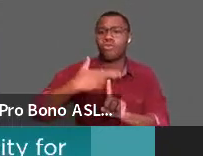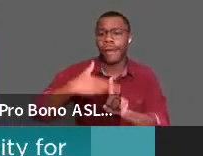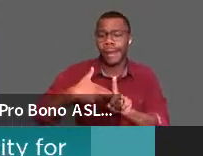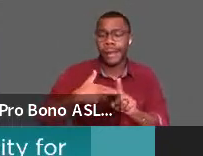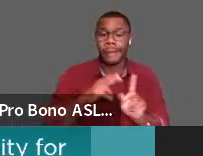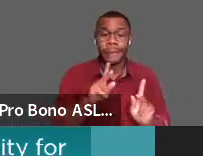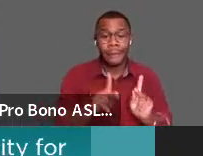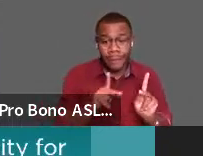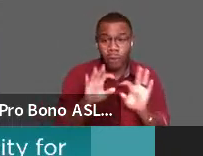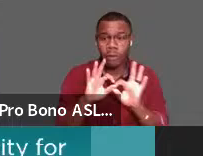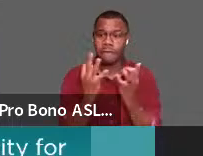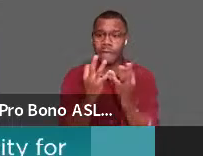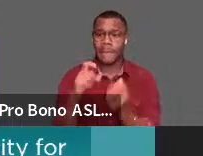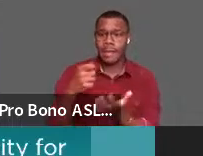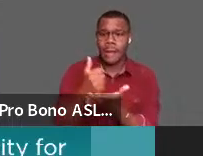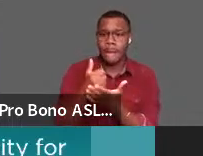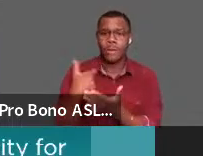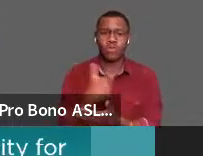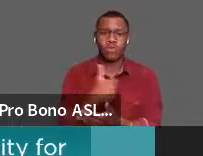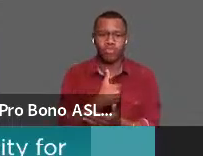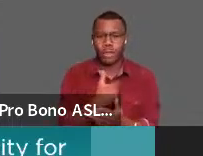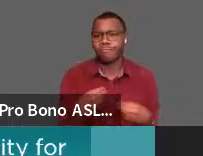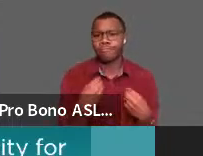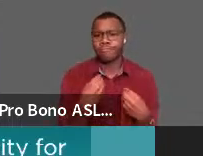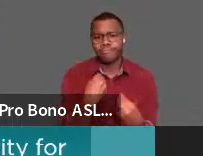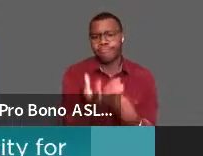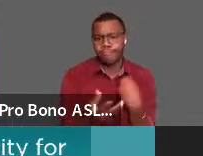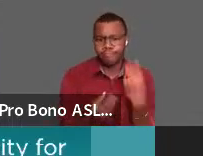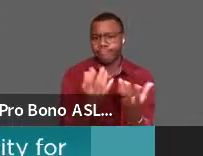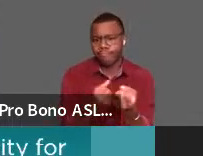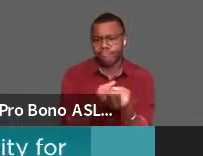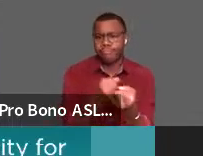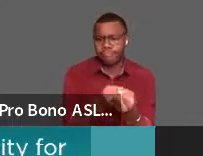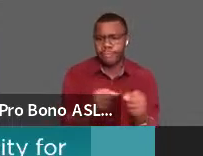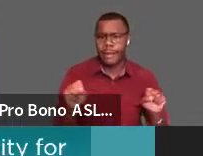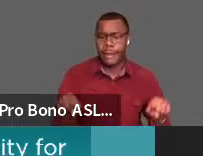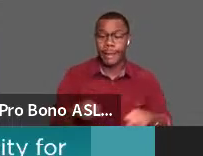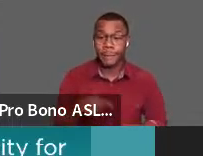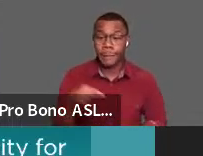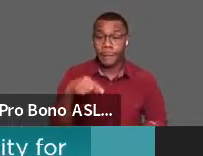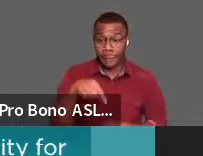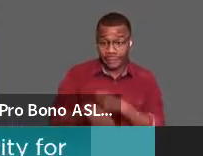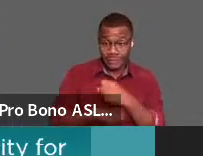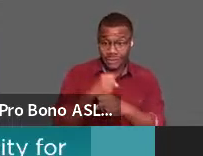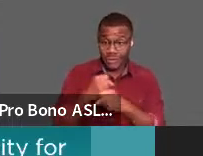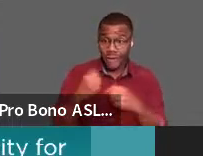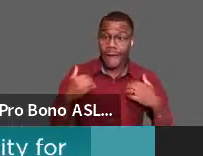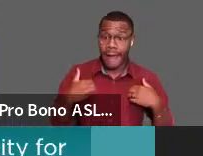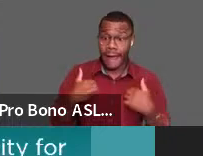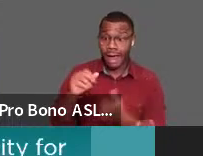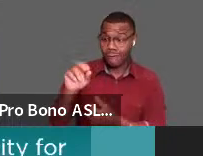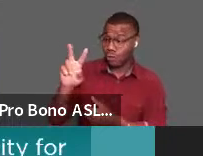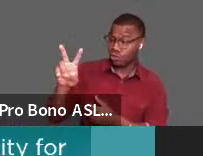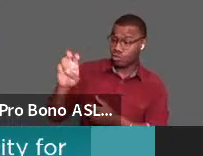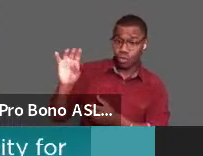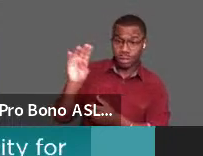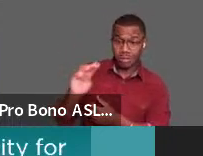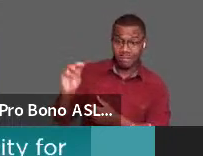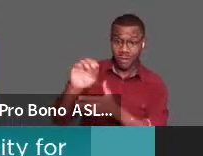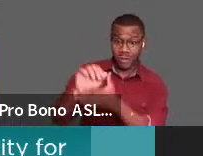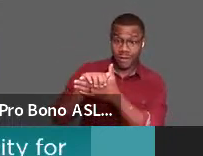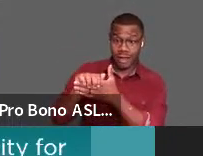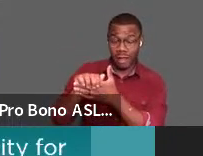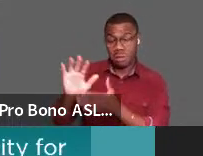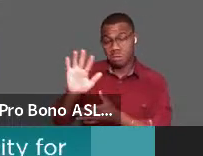need. This year, we have a little over $200 million to work on our homelessness